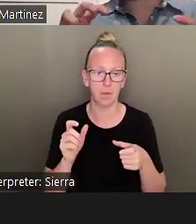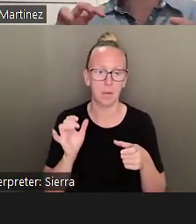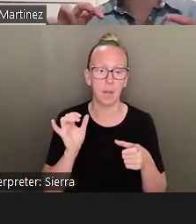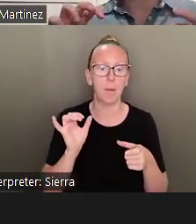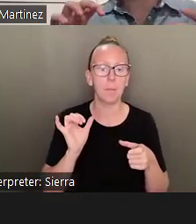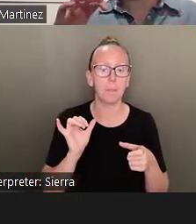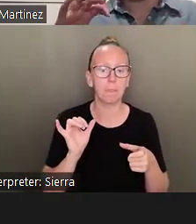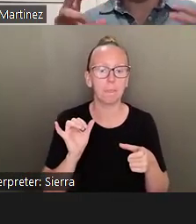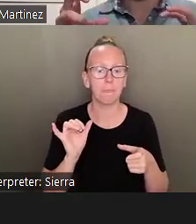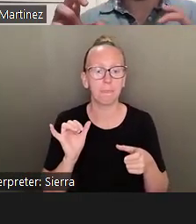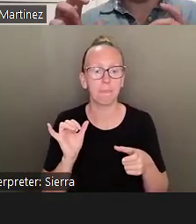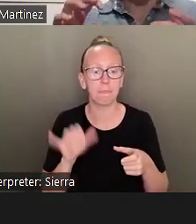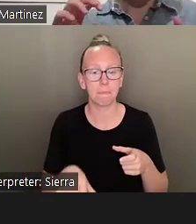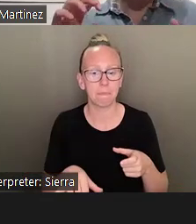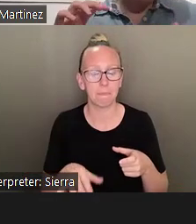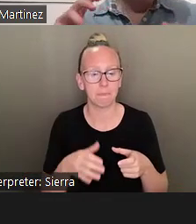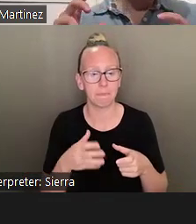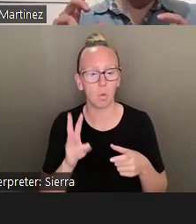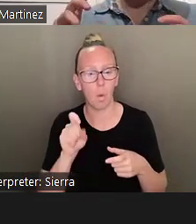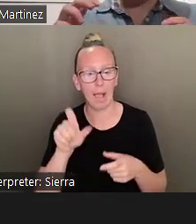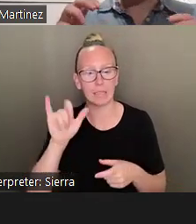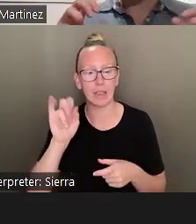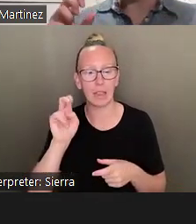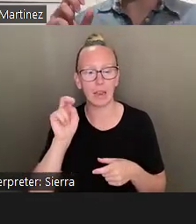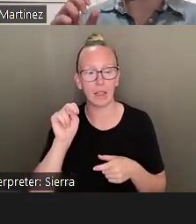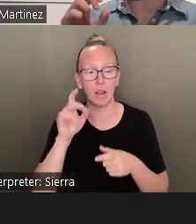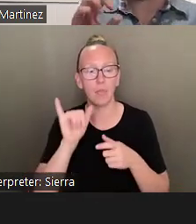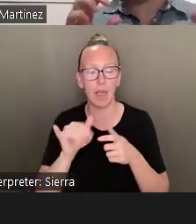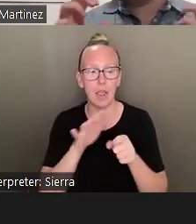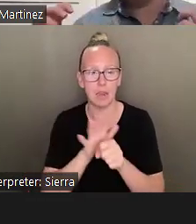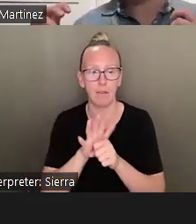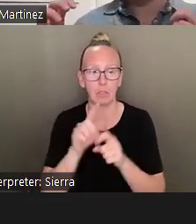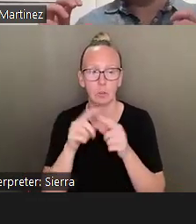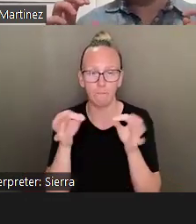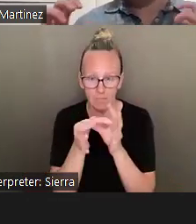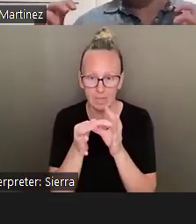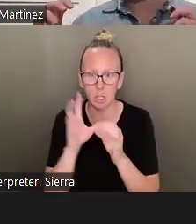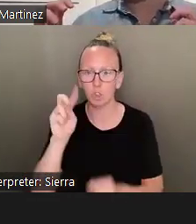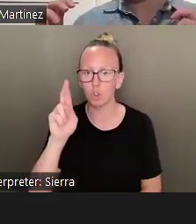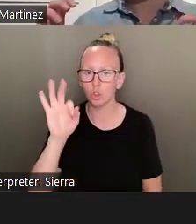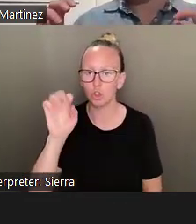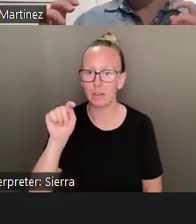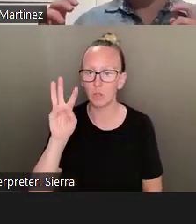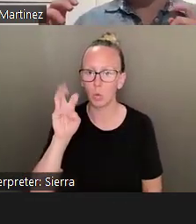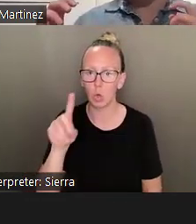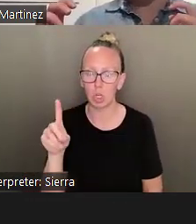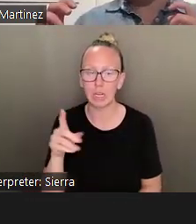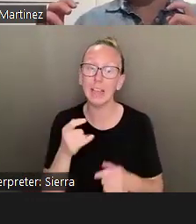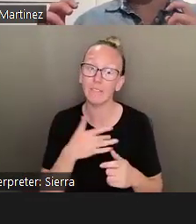enough give to make you think that, oh, I could sort of twist it, I can sort of pull it, I can sort of manipulate it,